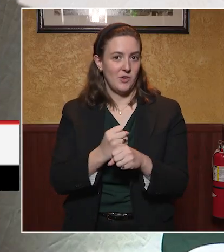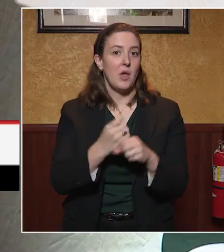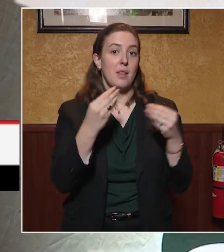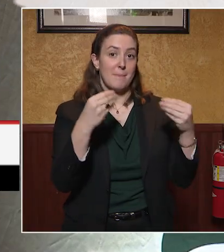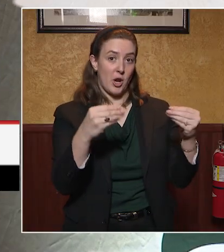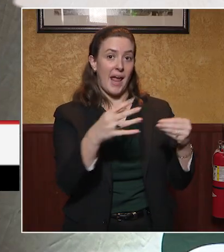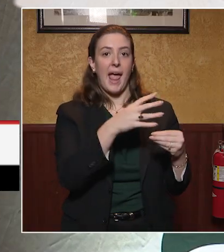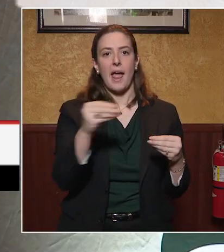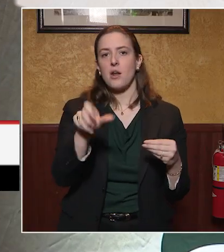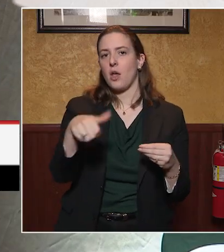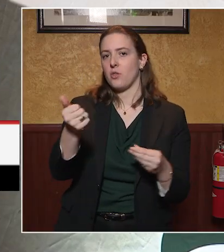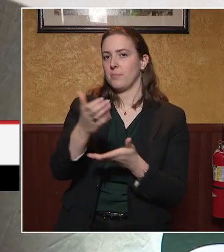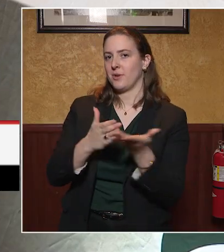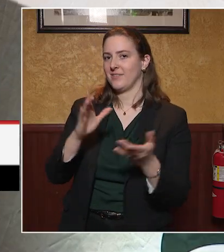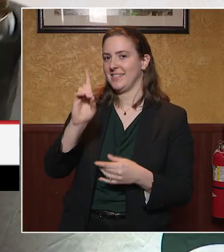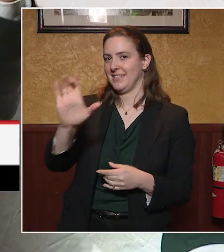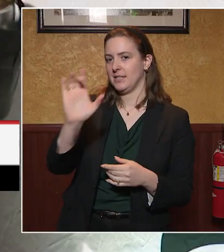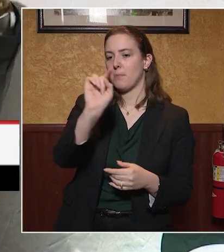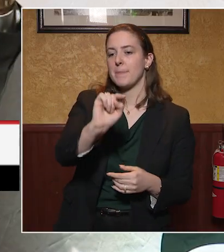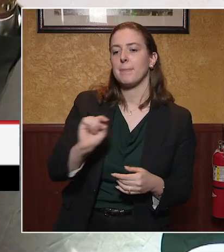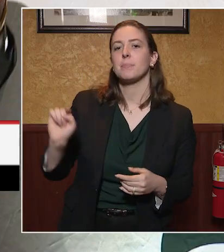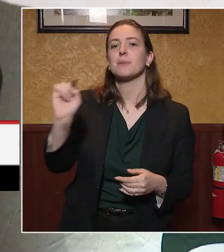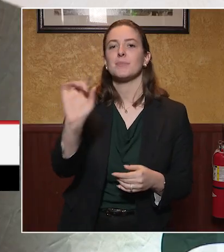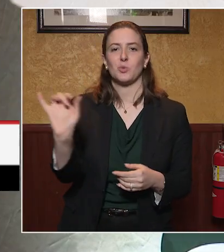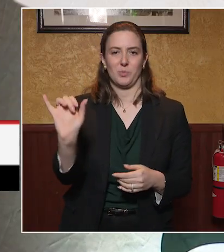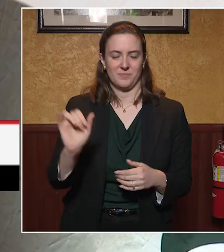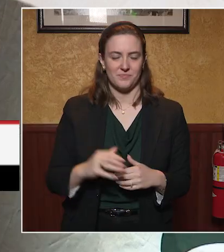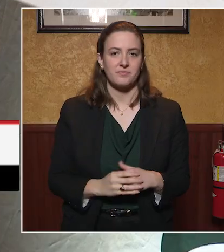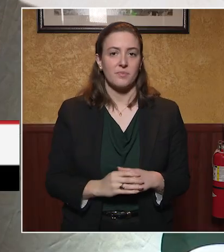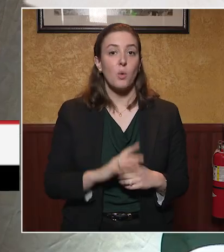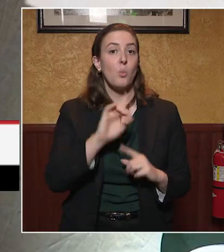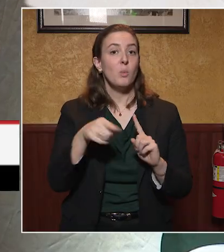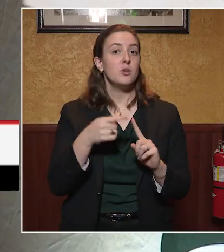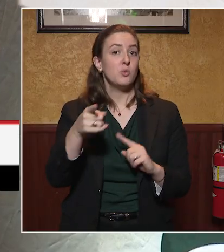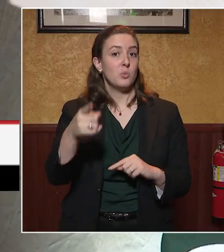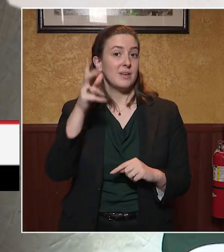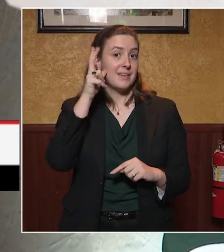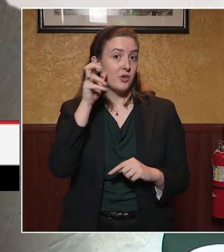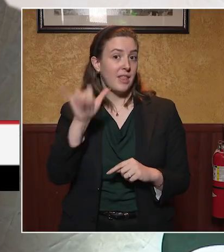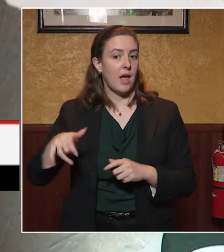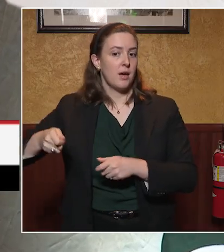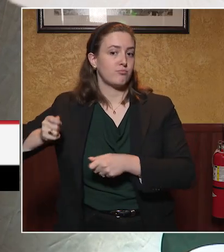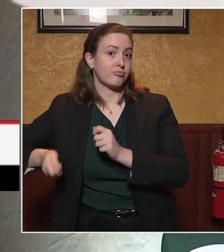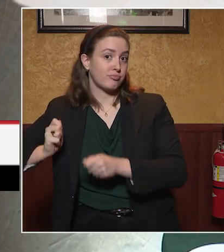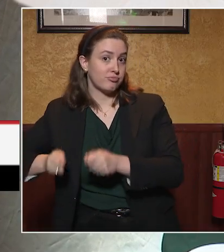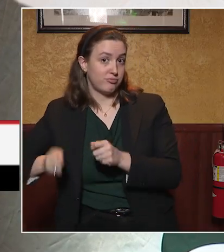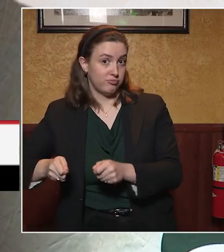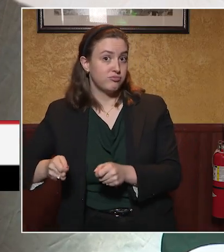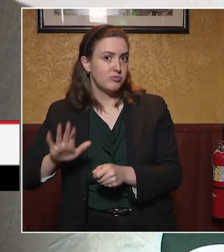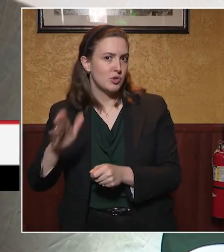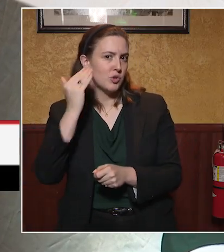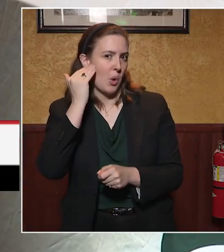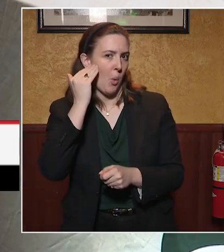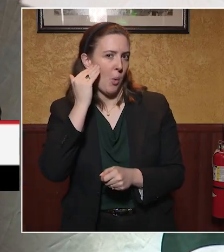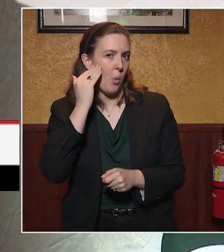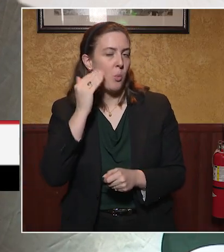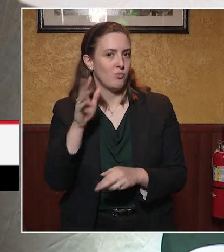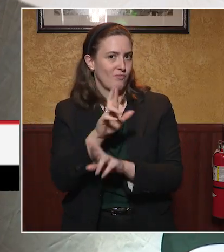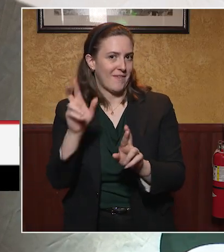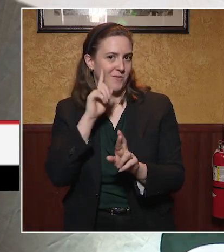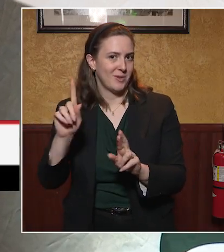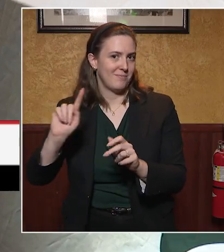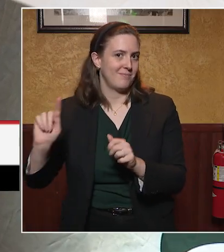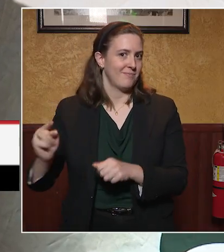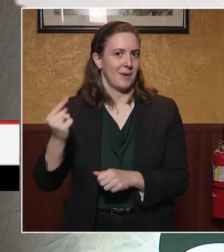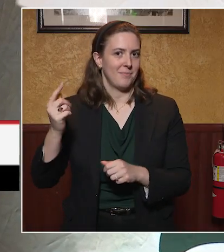throughout downtown DC. So again, when you hear that special sound, that's when you know we're gonna unwrap something new. Everybody got it? Yes. Everybody ready?